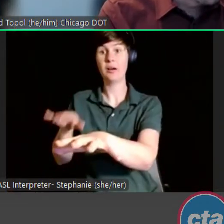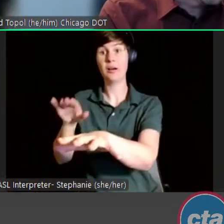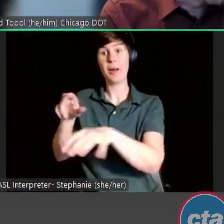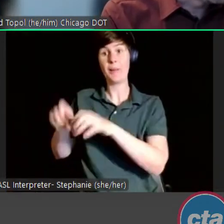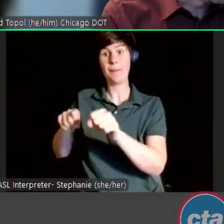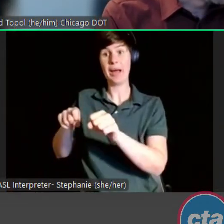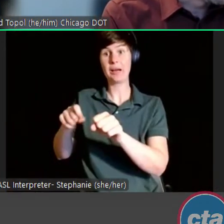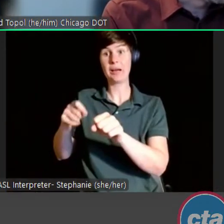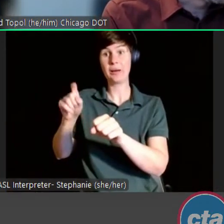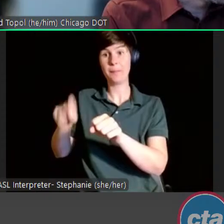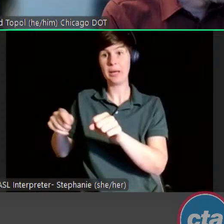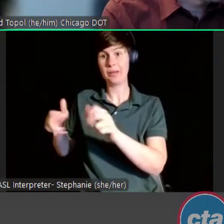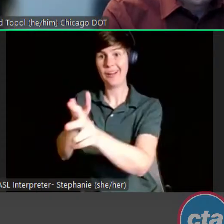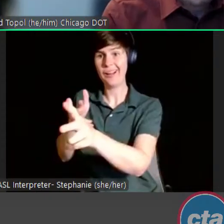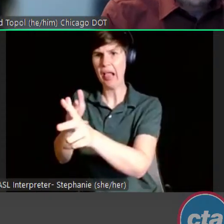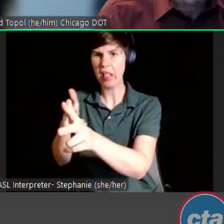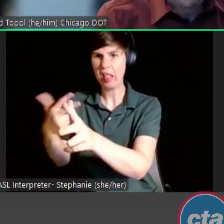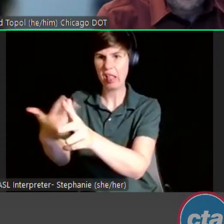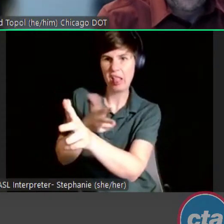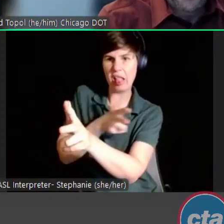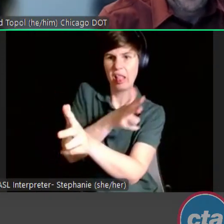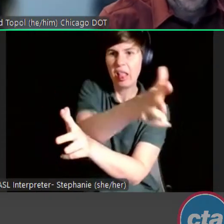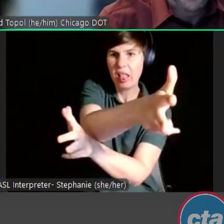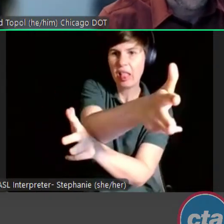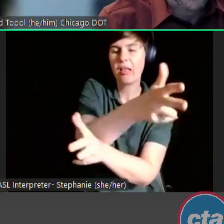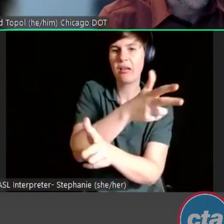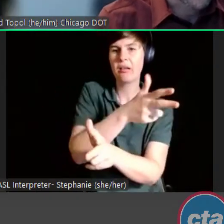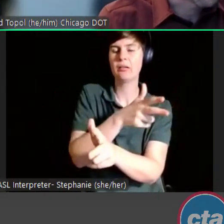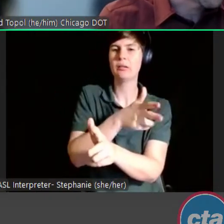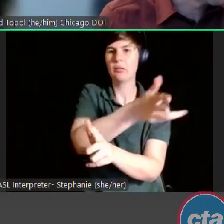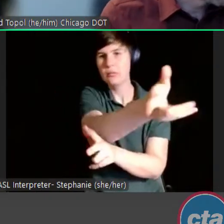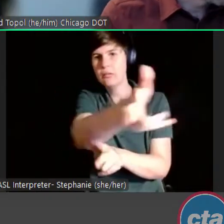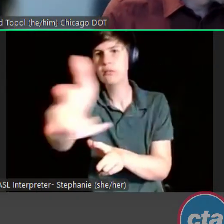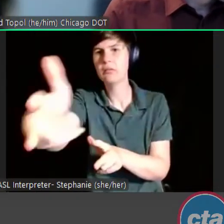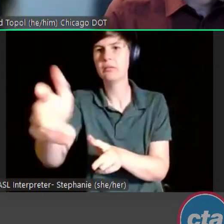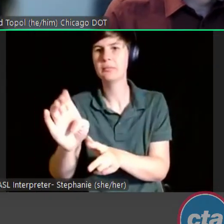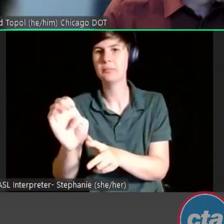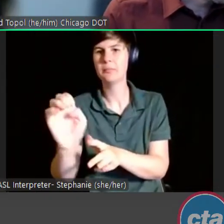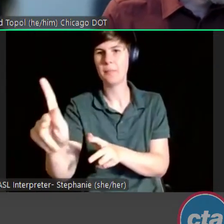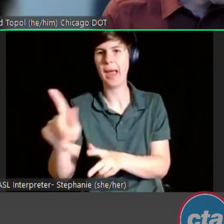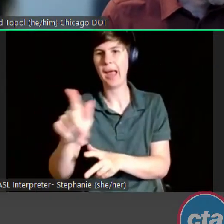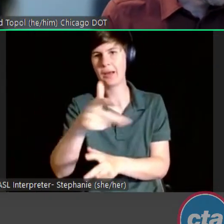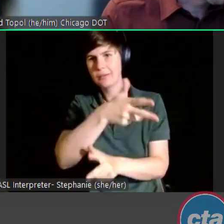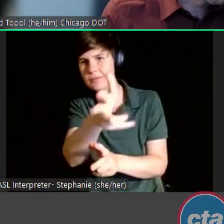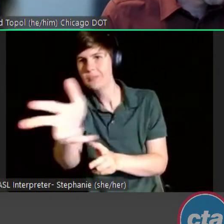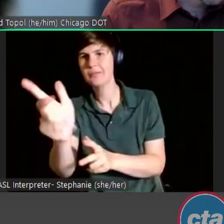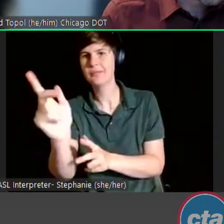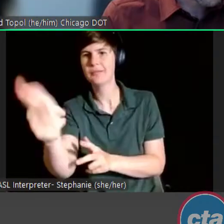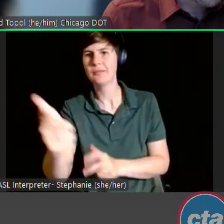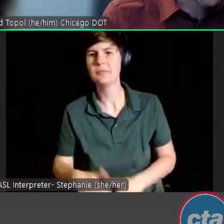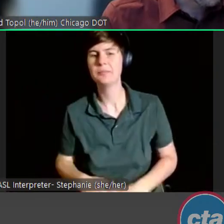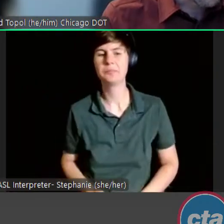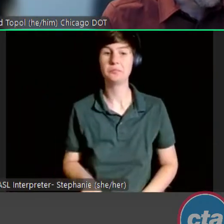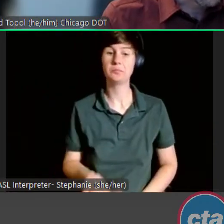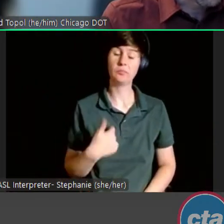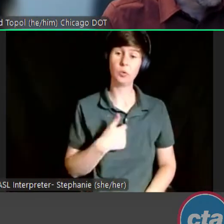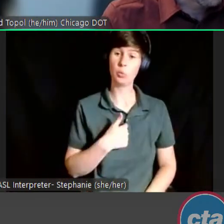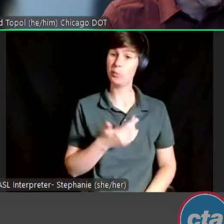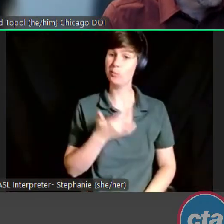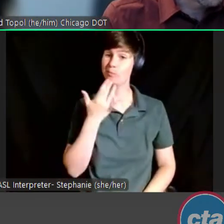lane and then, pull back into the bike facility later on down the road. So our preferred